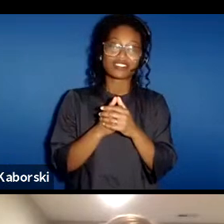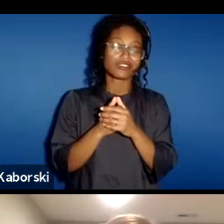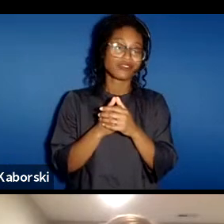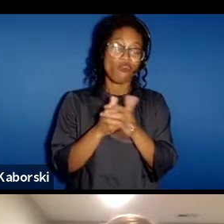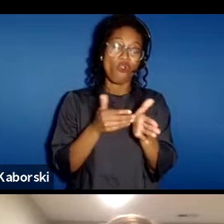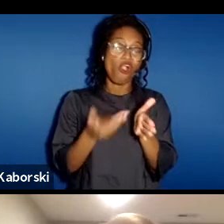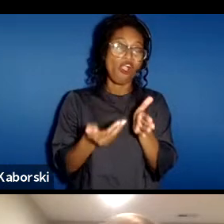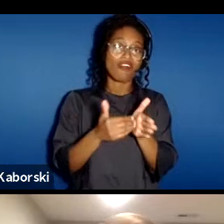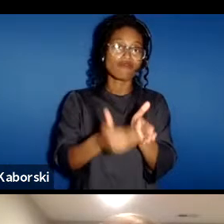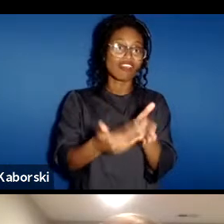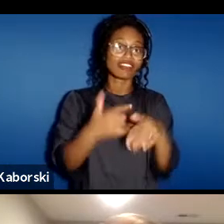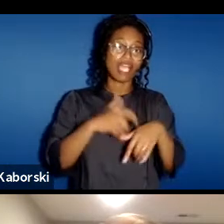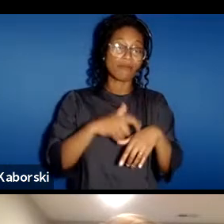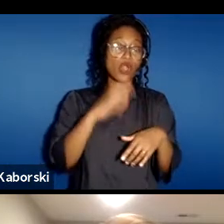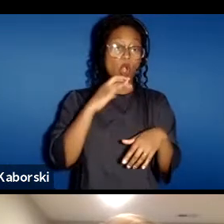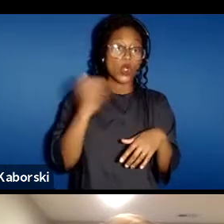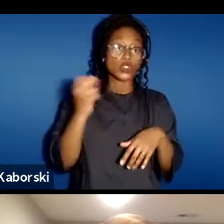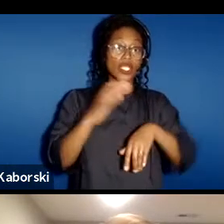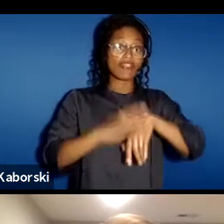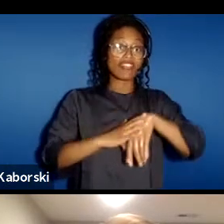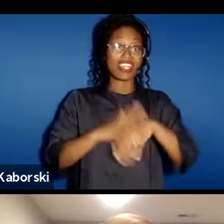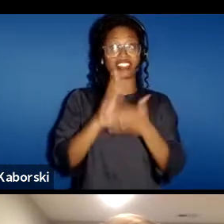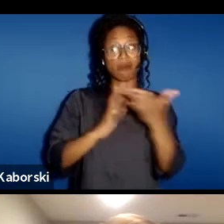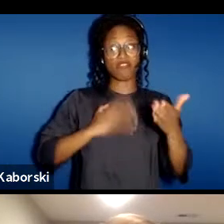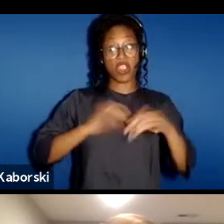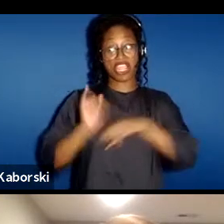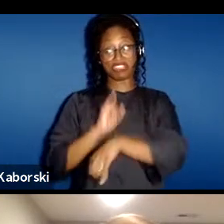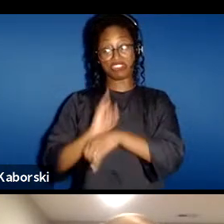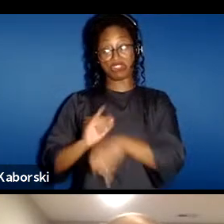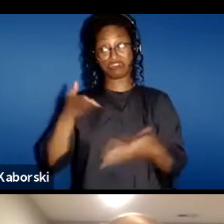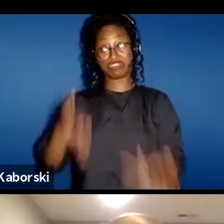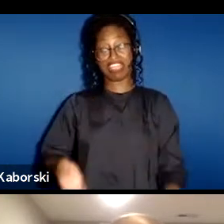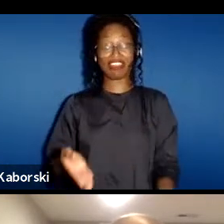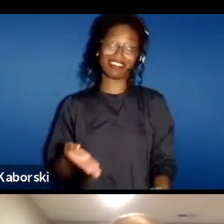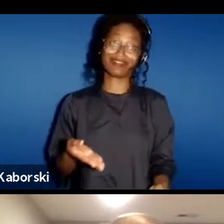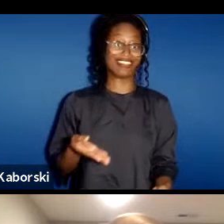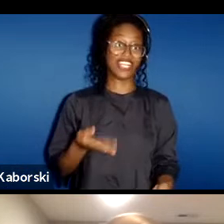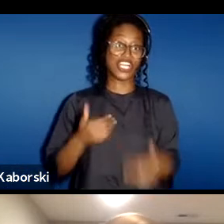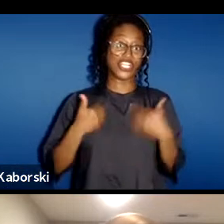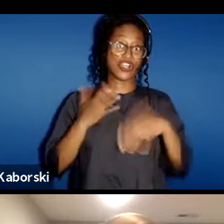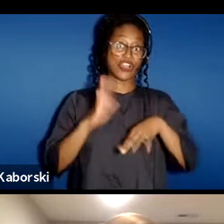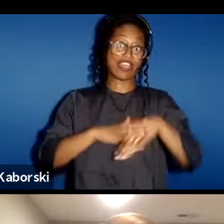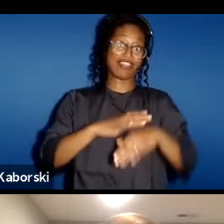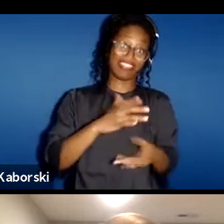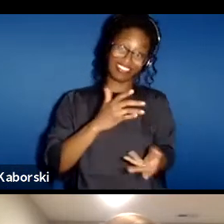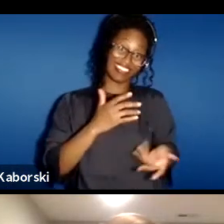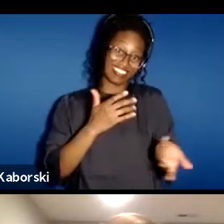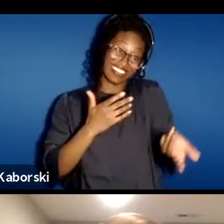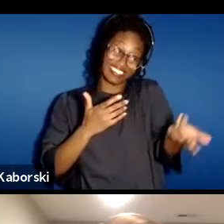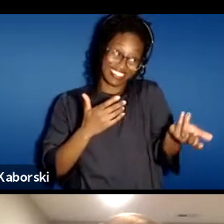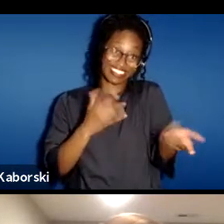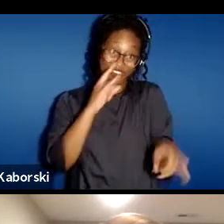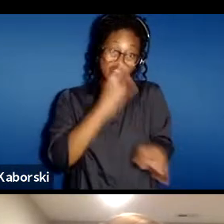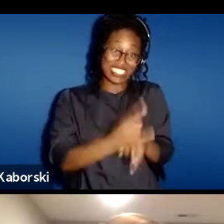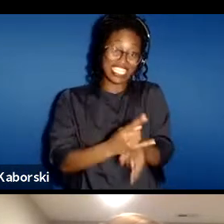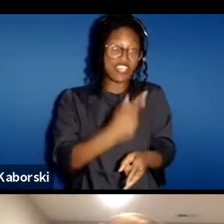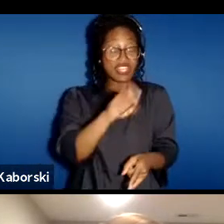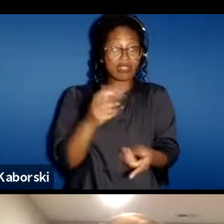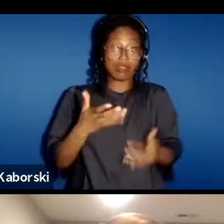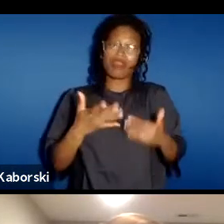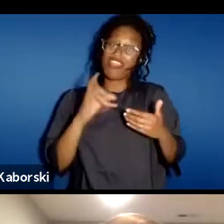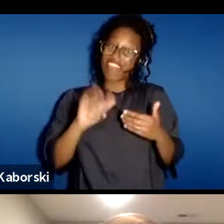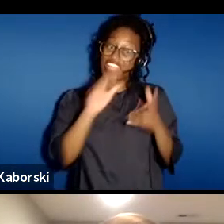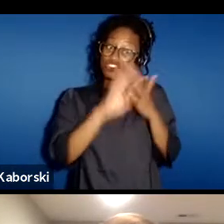oftentimes, older than, some of our interns at the shop. So it's like, you really need to bring that story to the